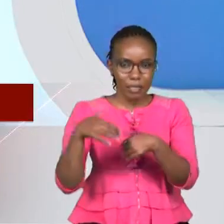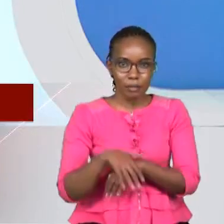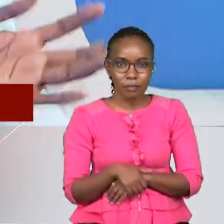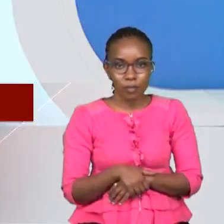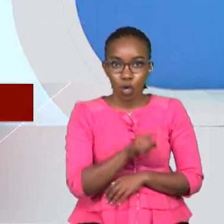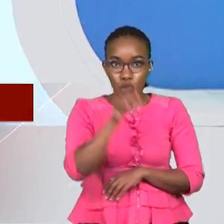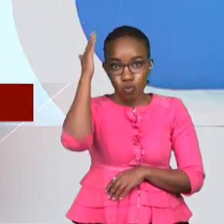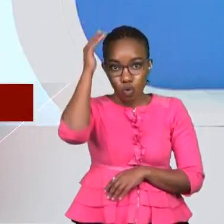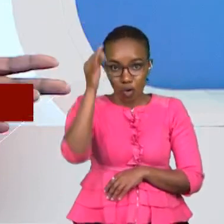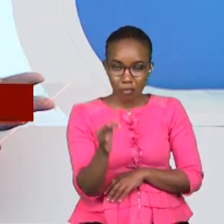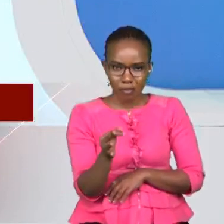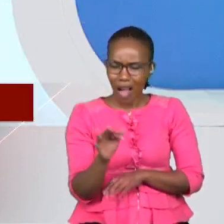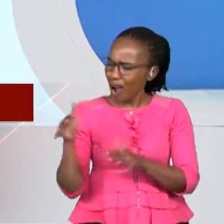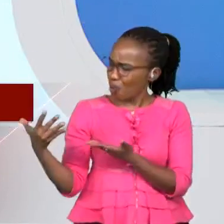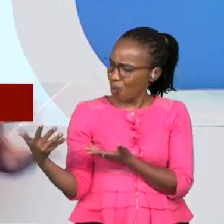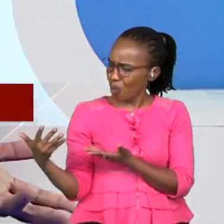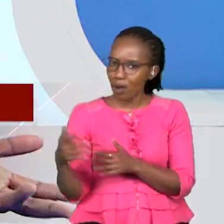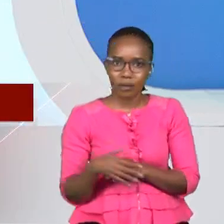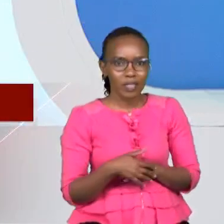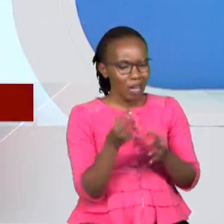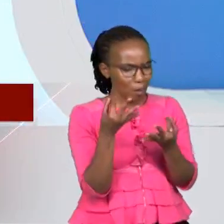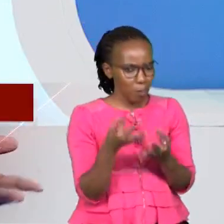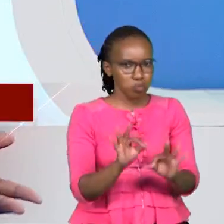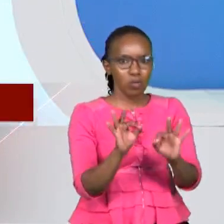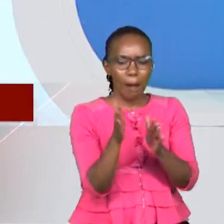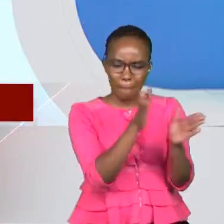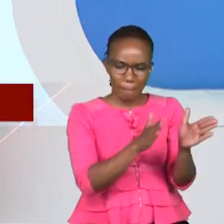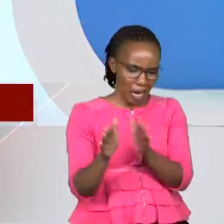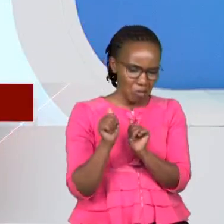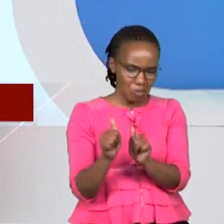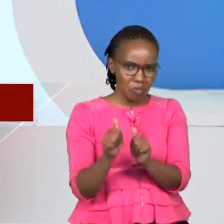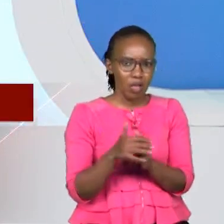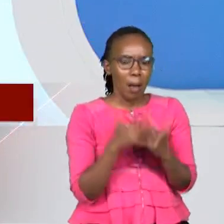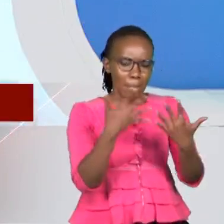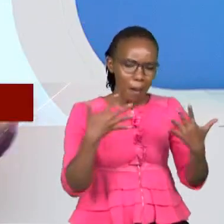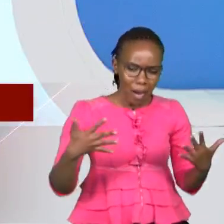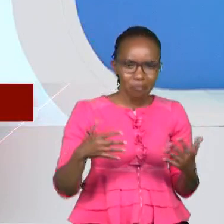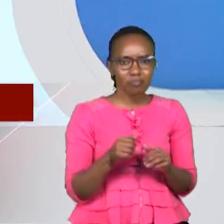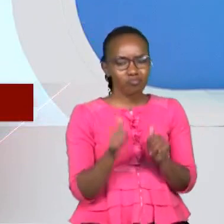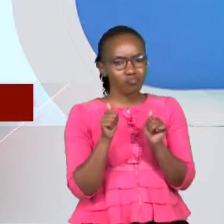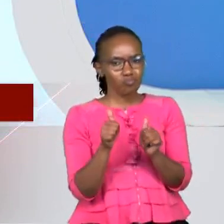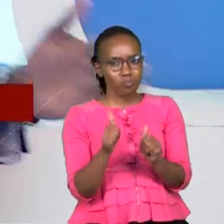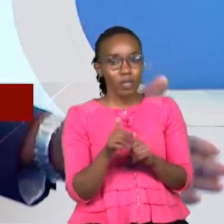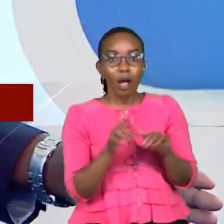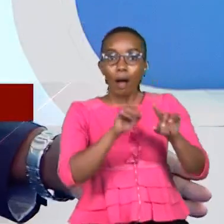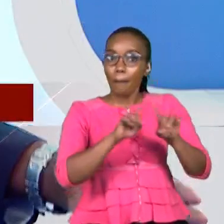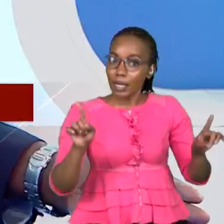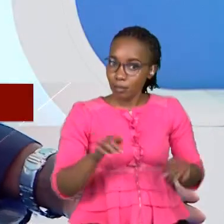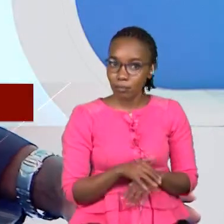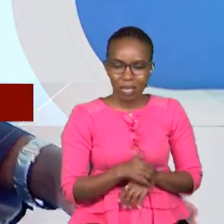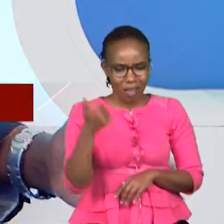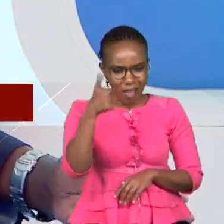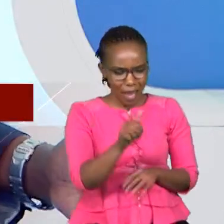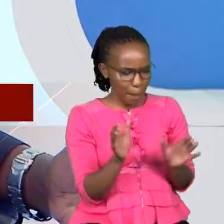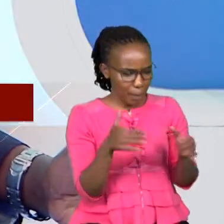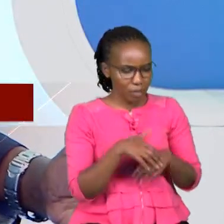You know, if you are going to look in for what aspect? Democratically, organization-wise, logistics, they're going to, you know, but for any